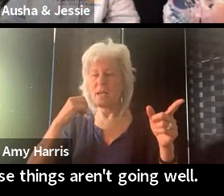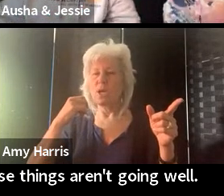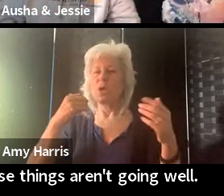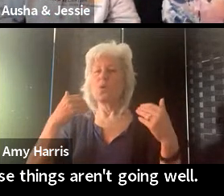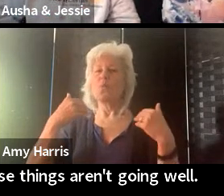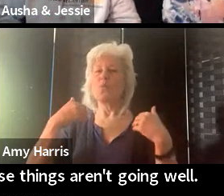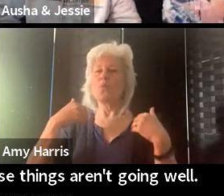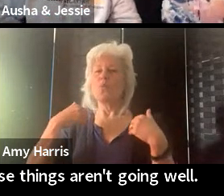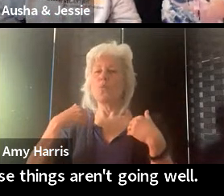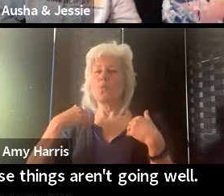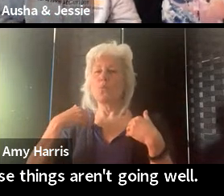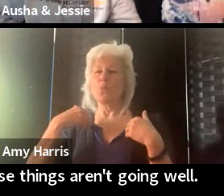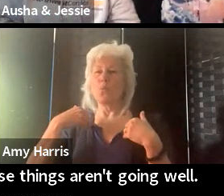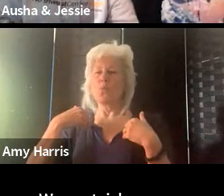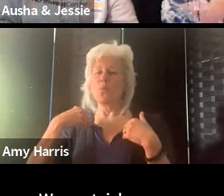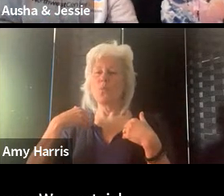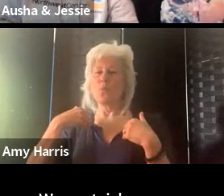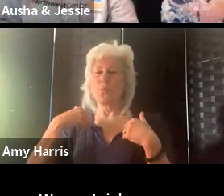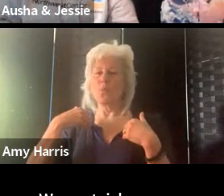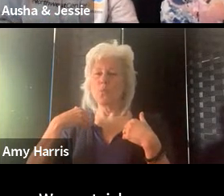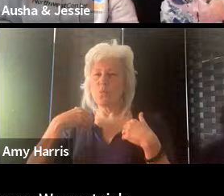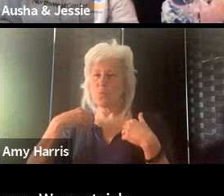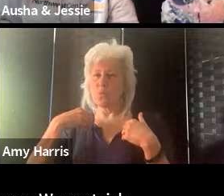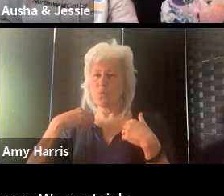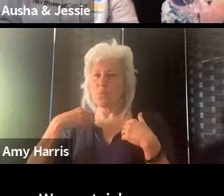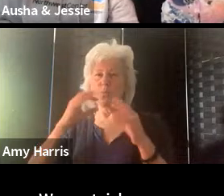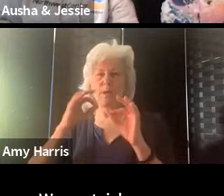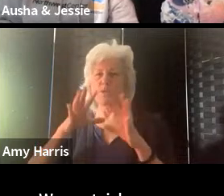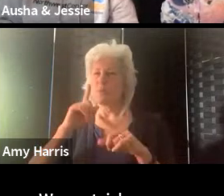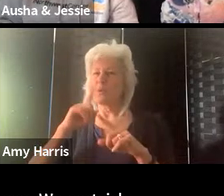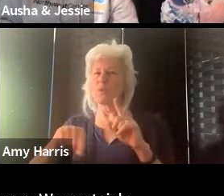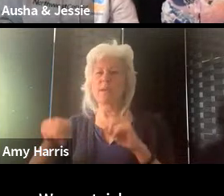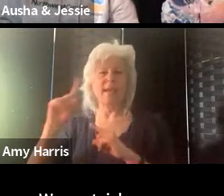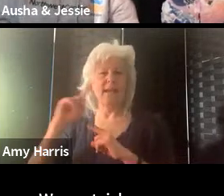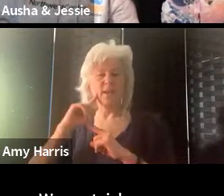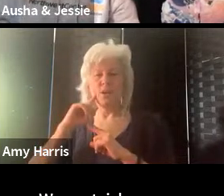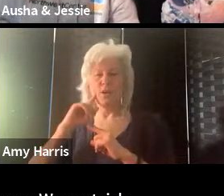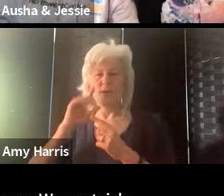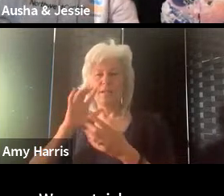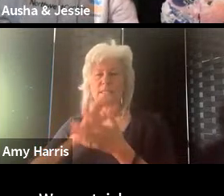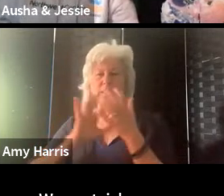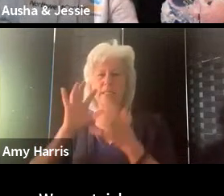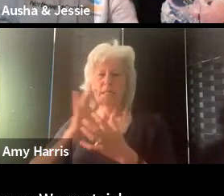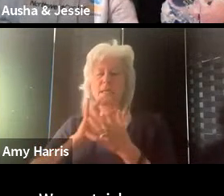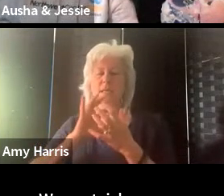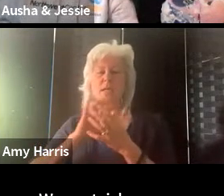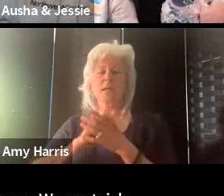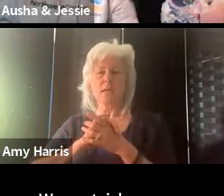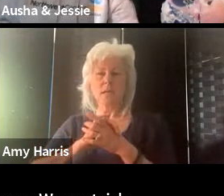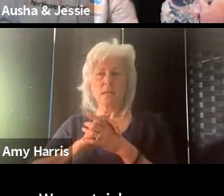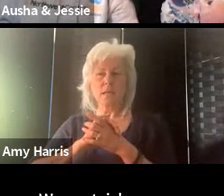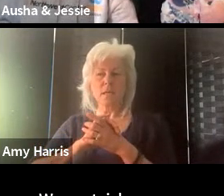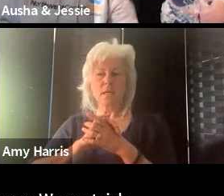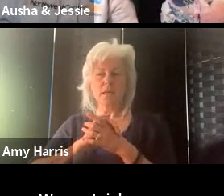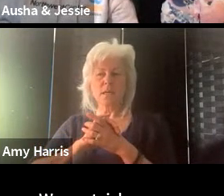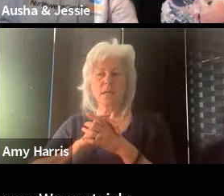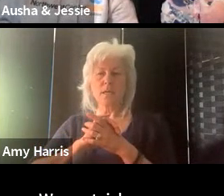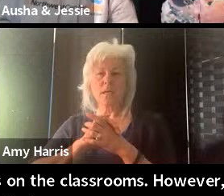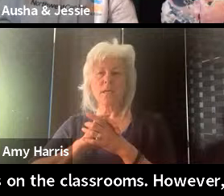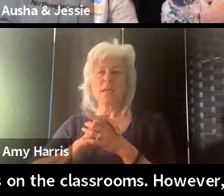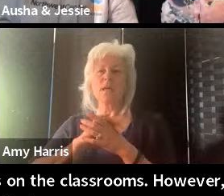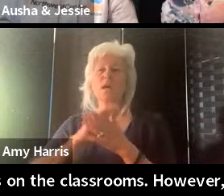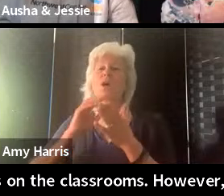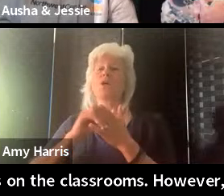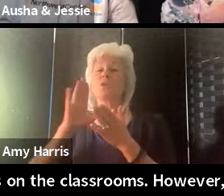classrooms. However, all of the students that are with us have an identified disability, and all of the children receive